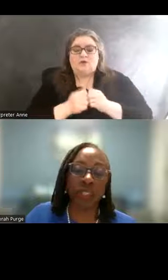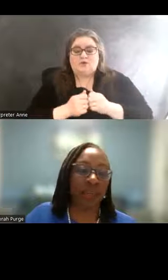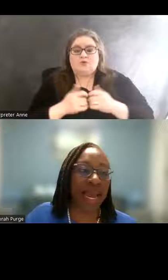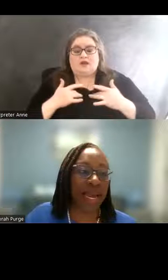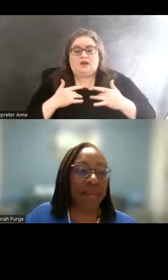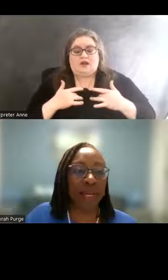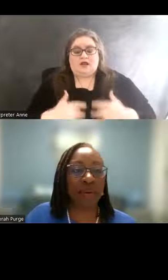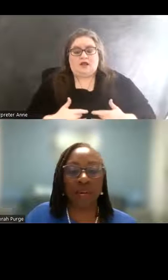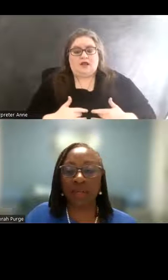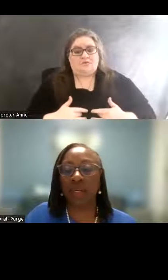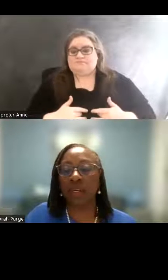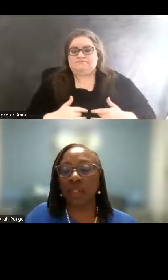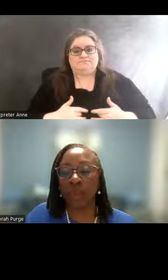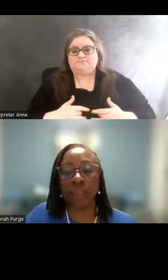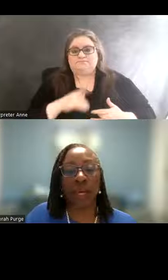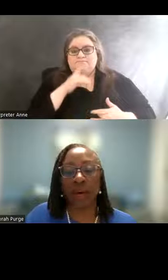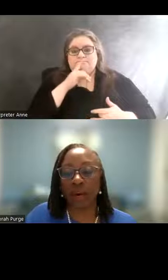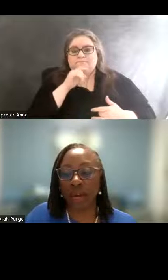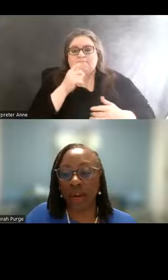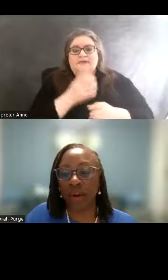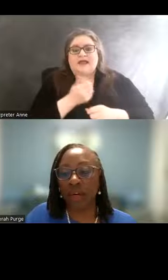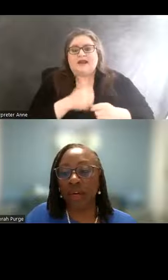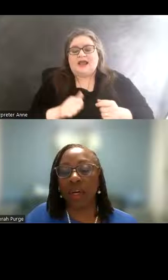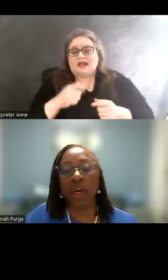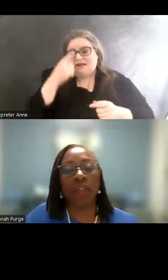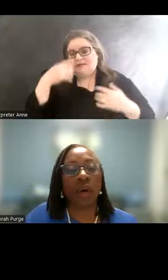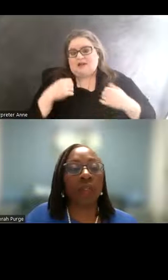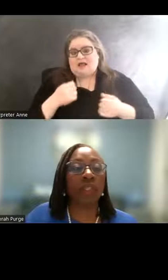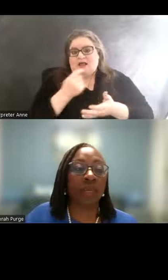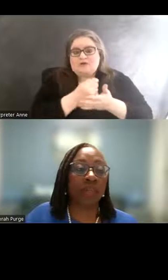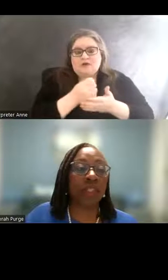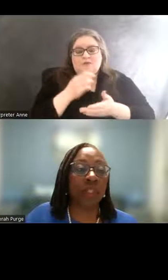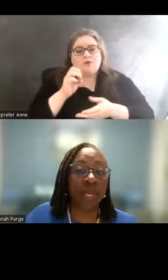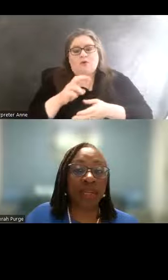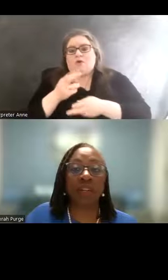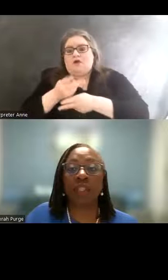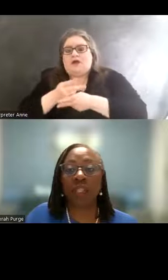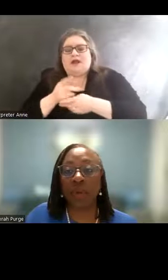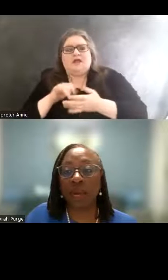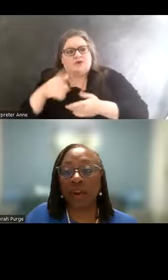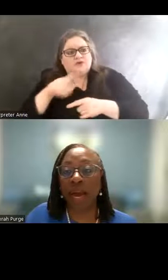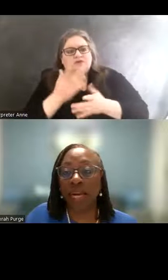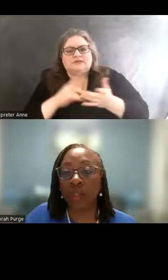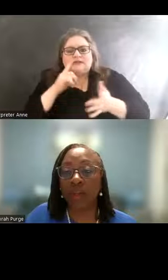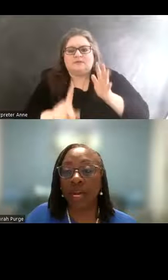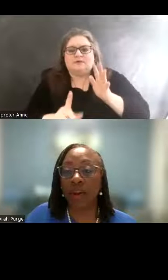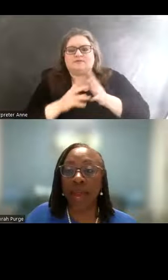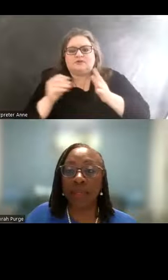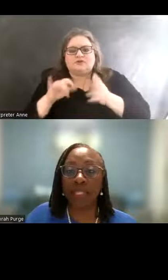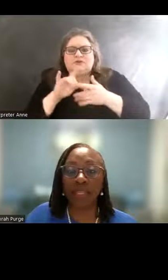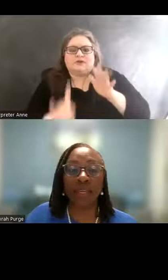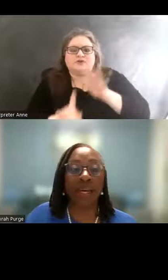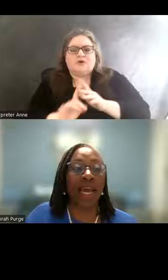not receive any mental health treatment or care. Those are some of the students that are showing up in your classroom, in